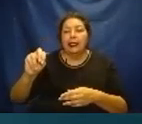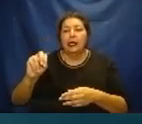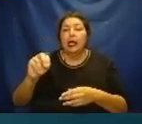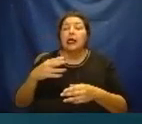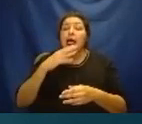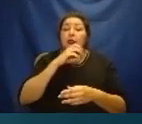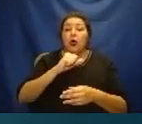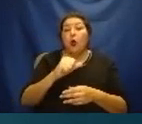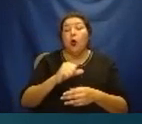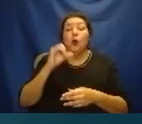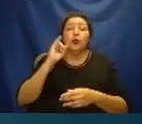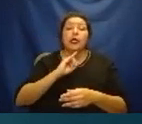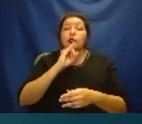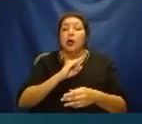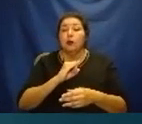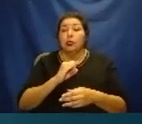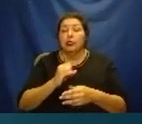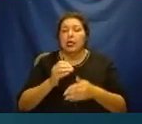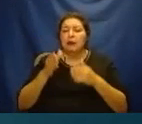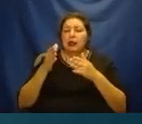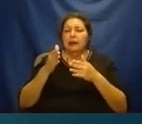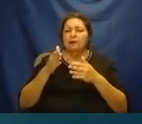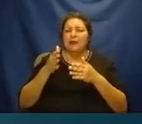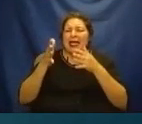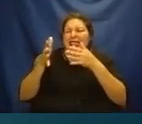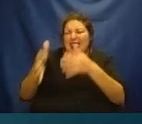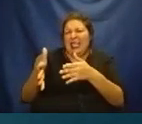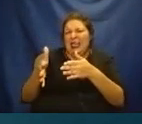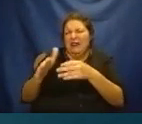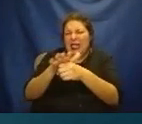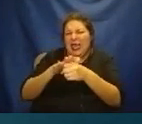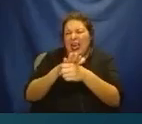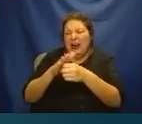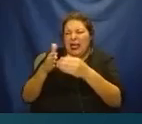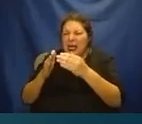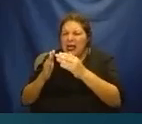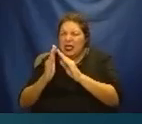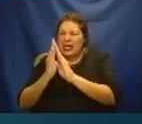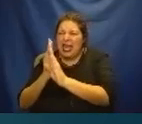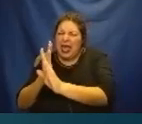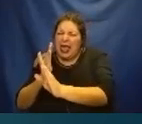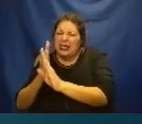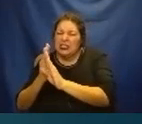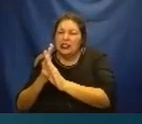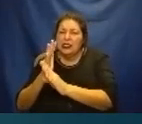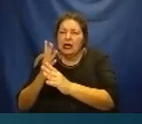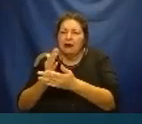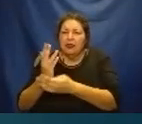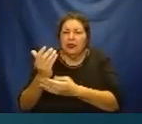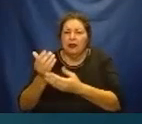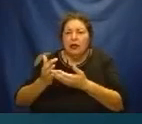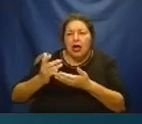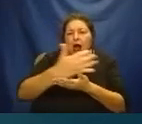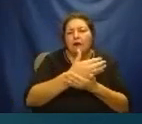the field unharvested, and the people who were poor or